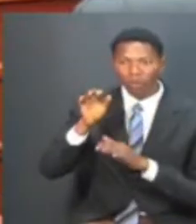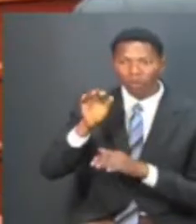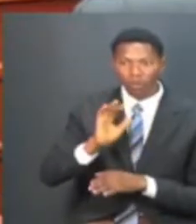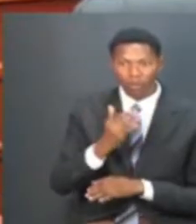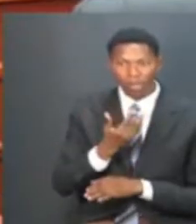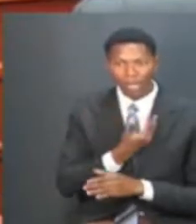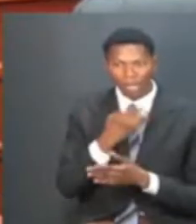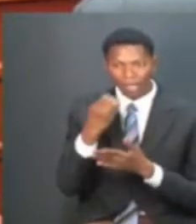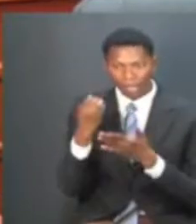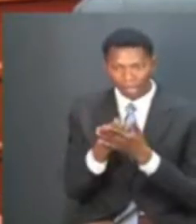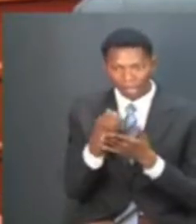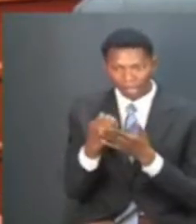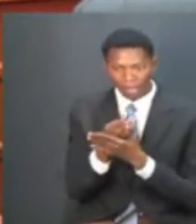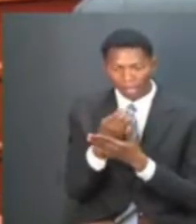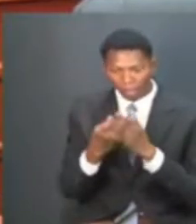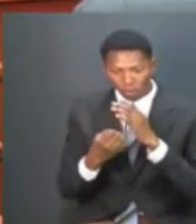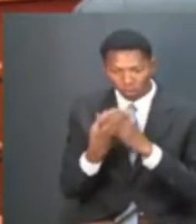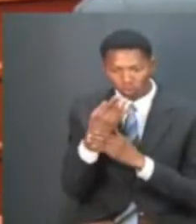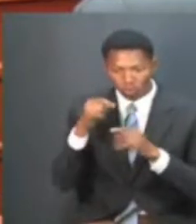development of our country.